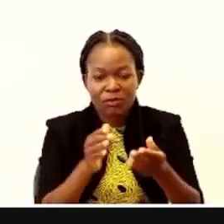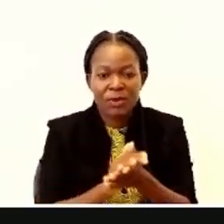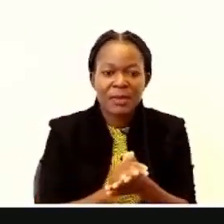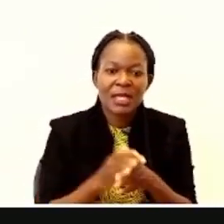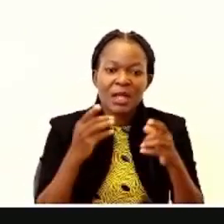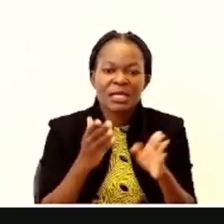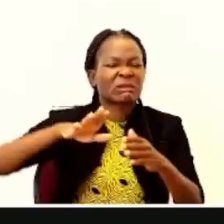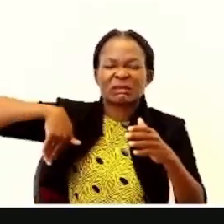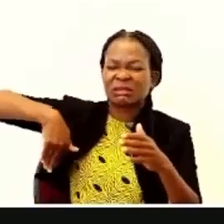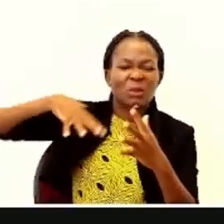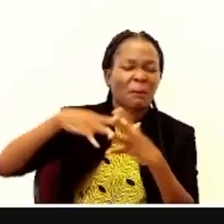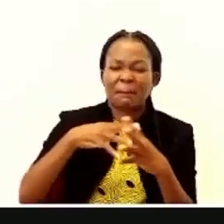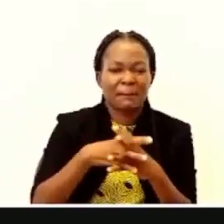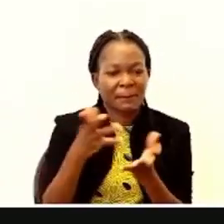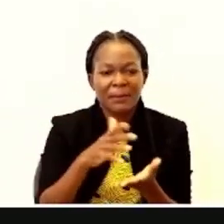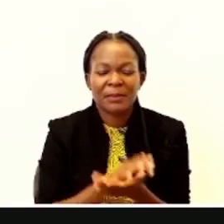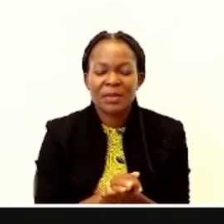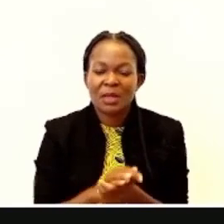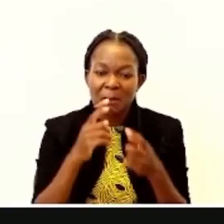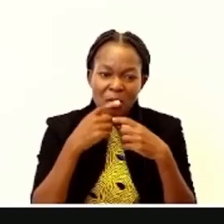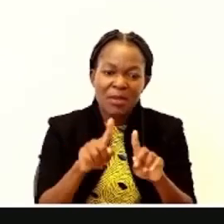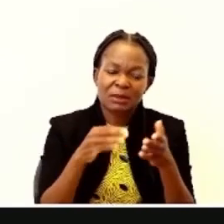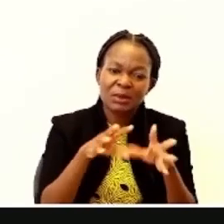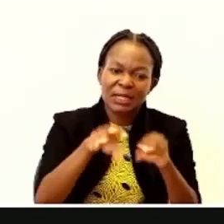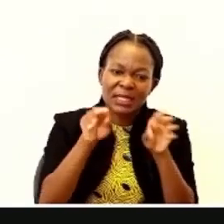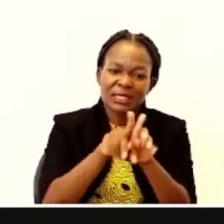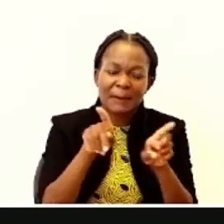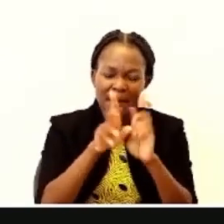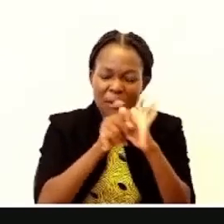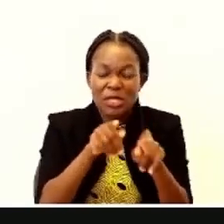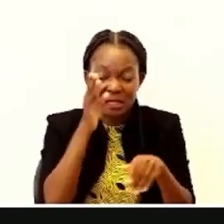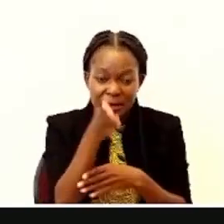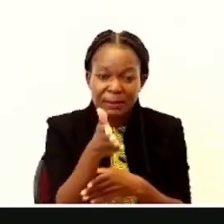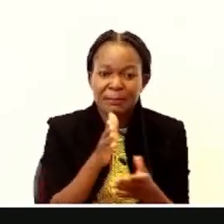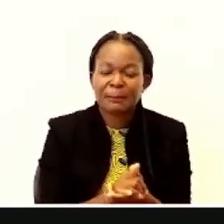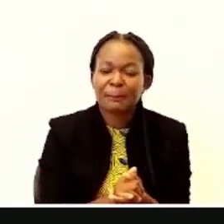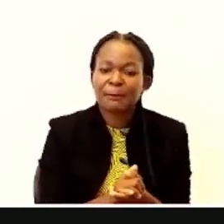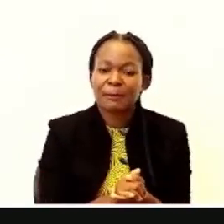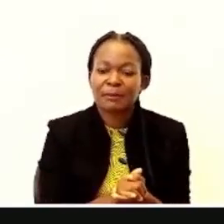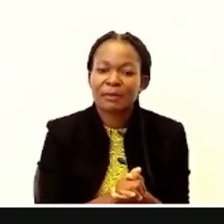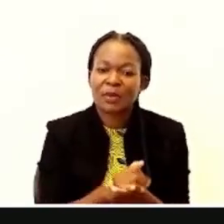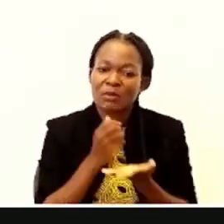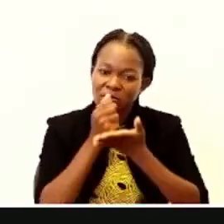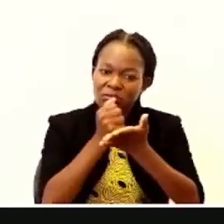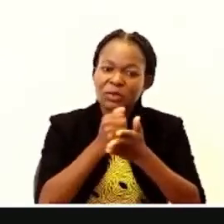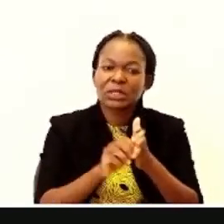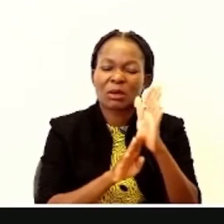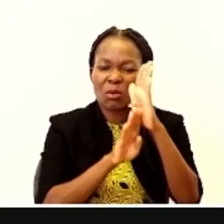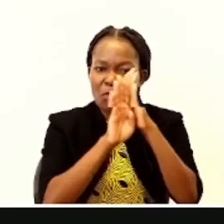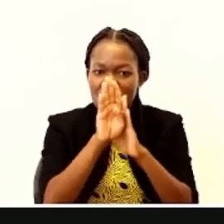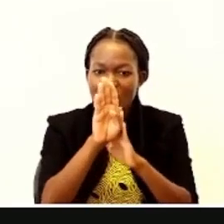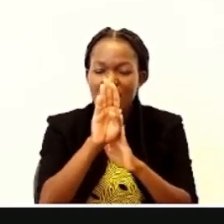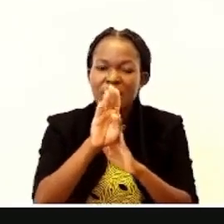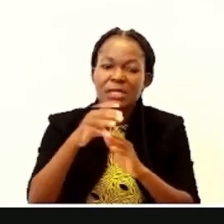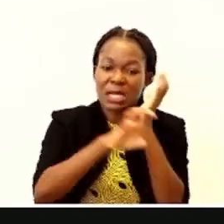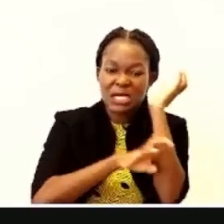that really work for us. And if we take the same trajectory that developed countries, the